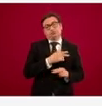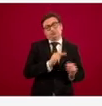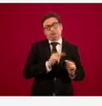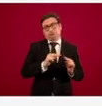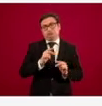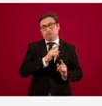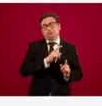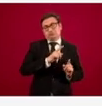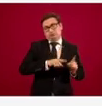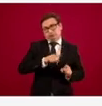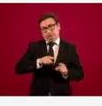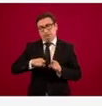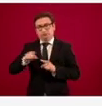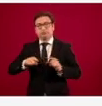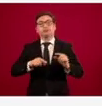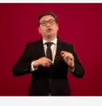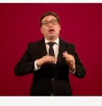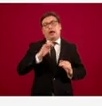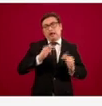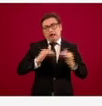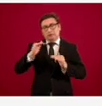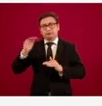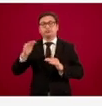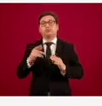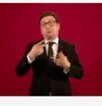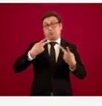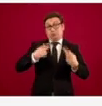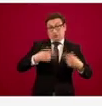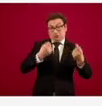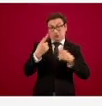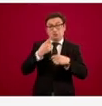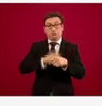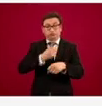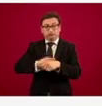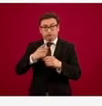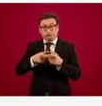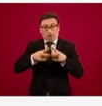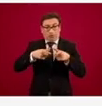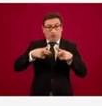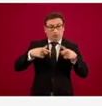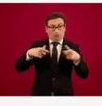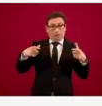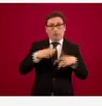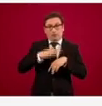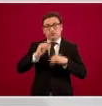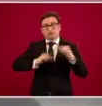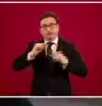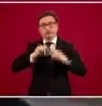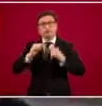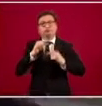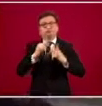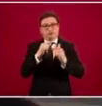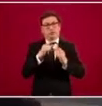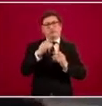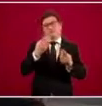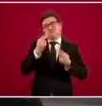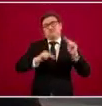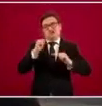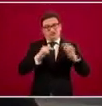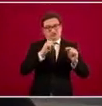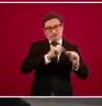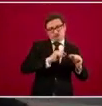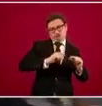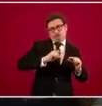this graph. We are presenting the information taking as a point of reference the date in which